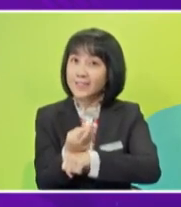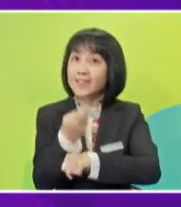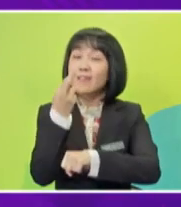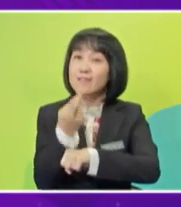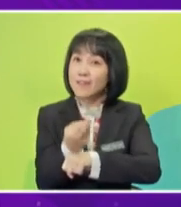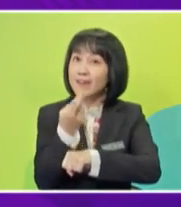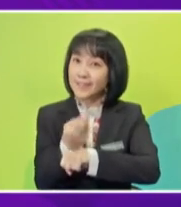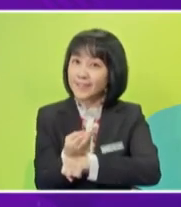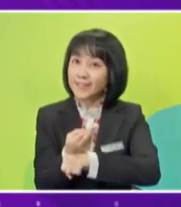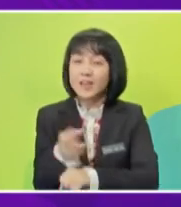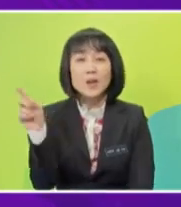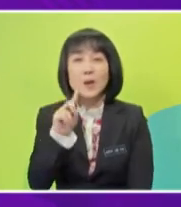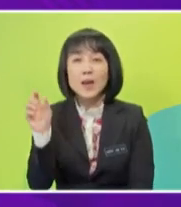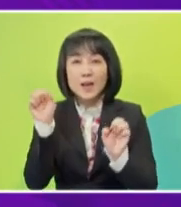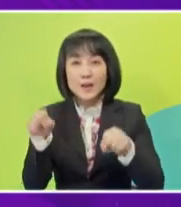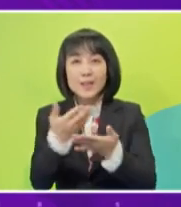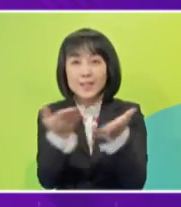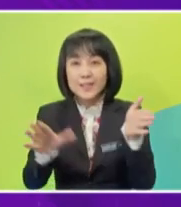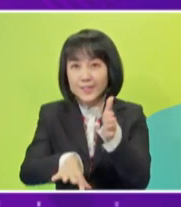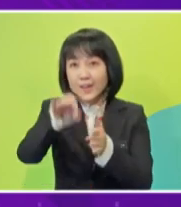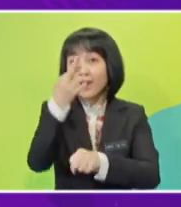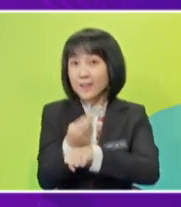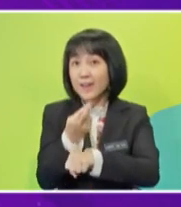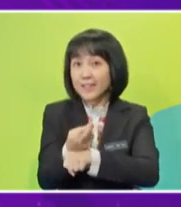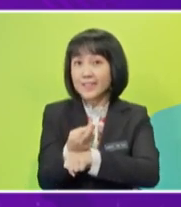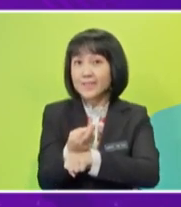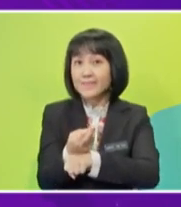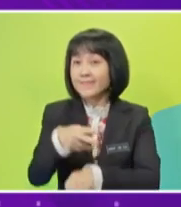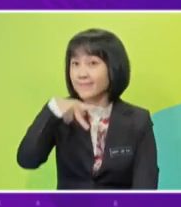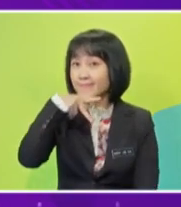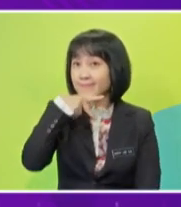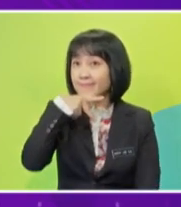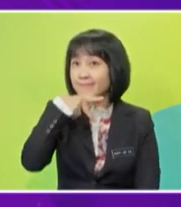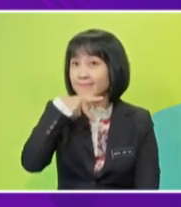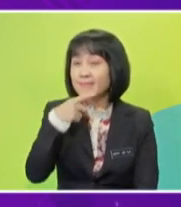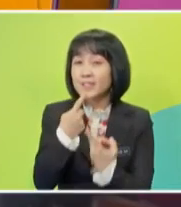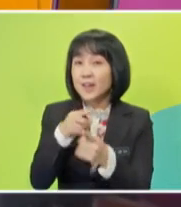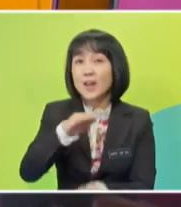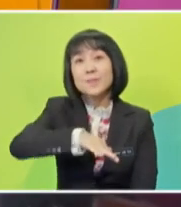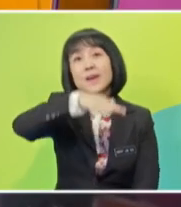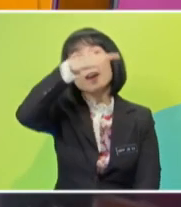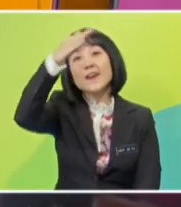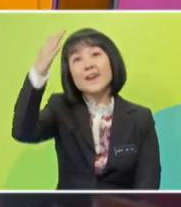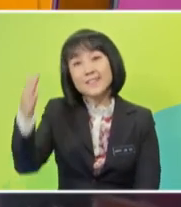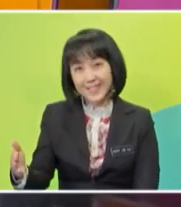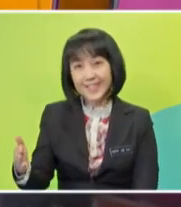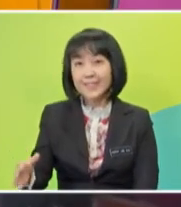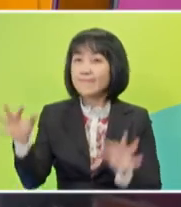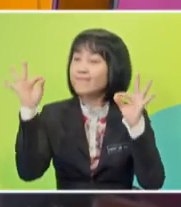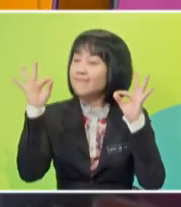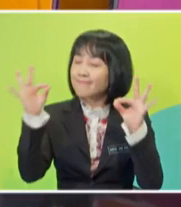Rocks. Where can you find rocks? Yes, Putri. Mountains. Mountains. Perfect